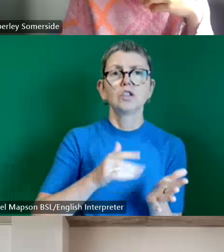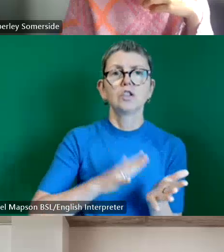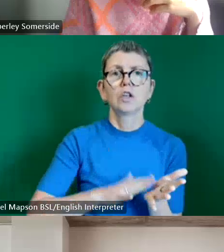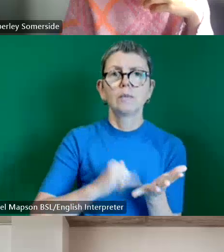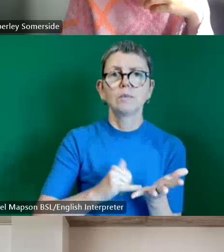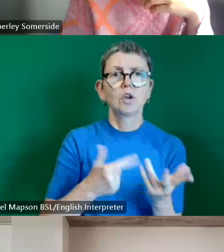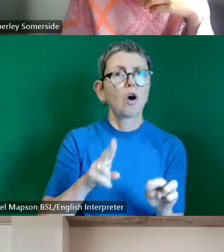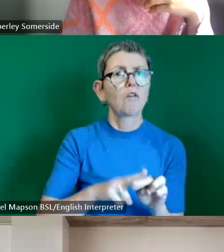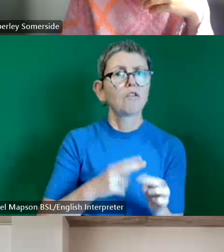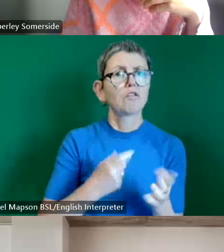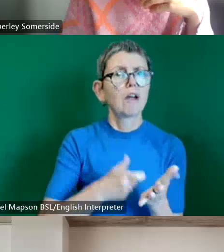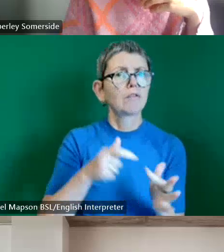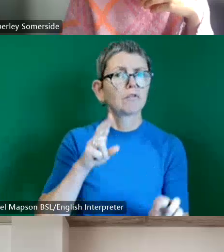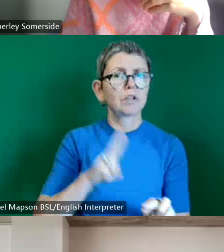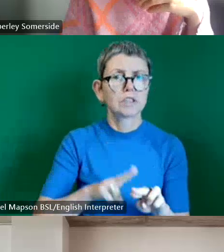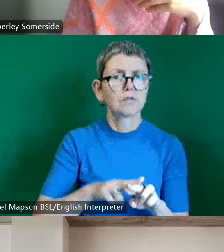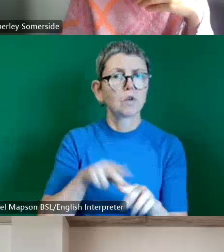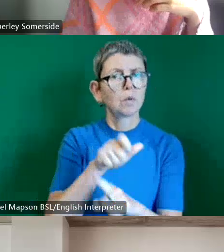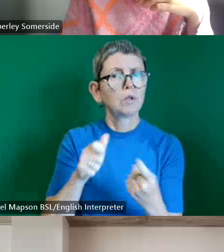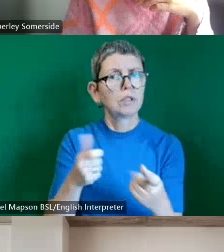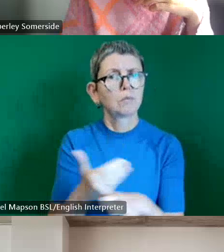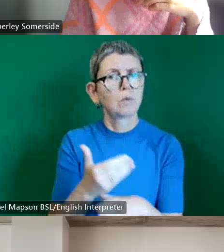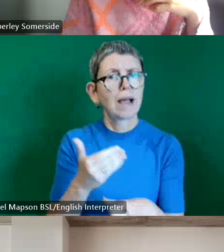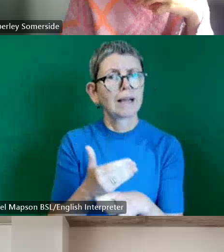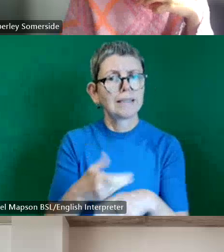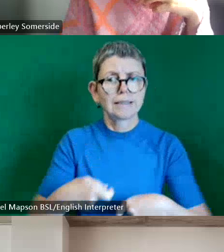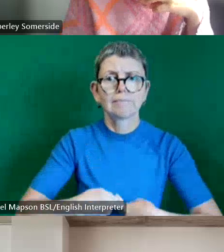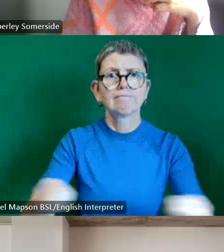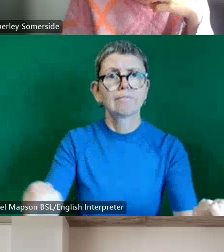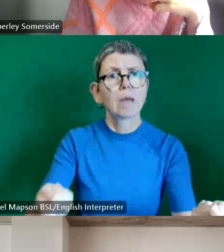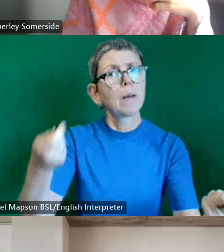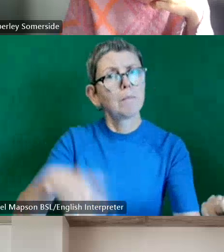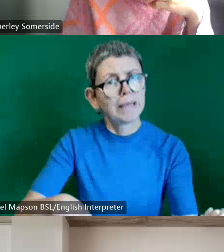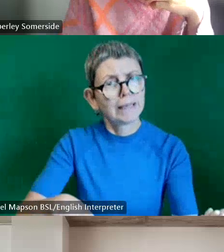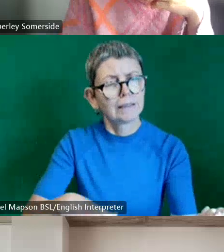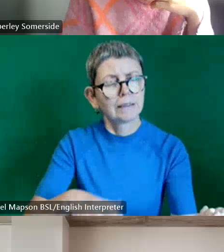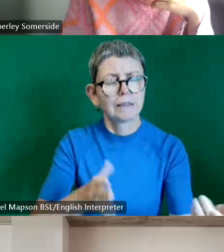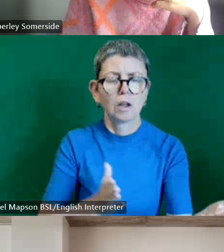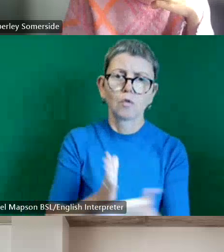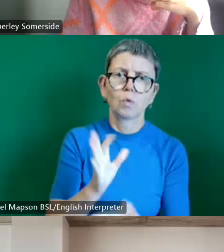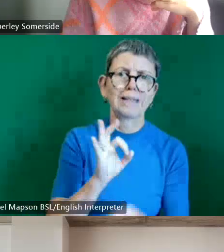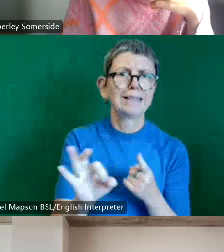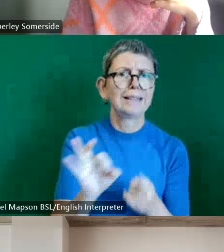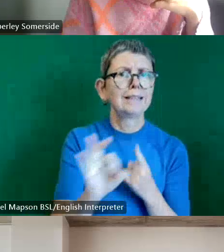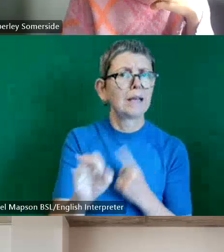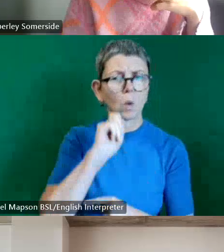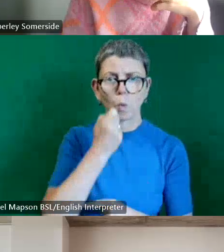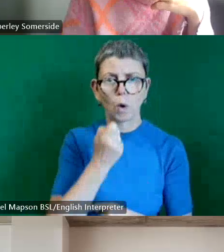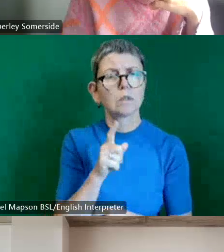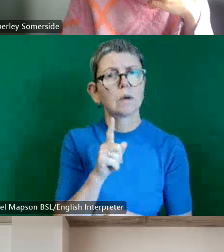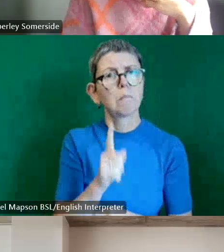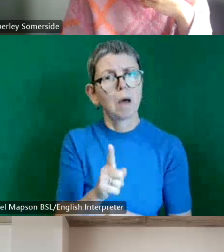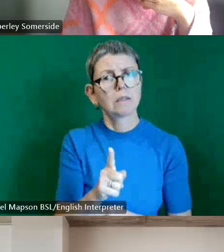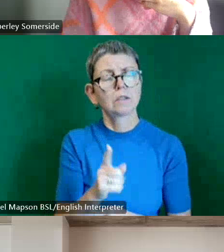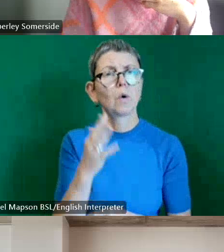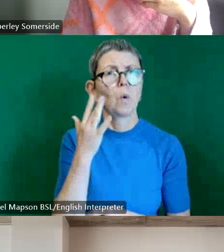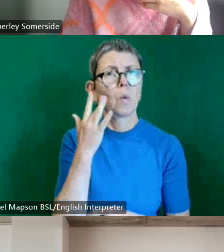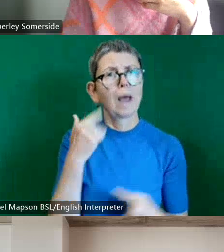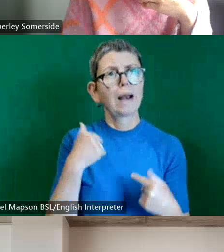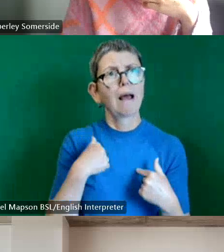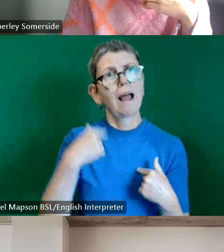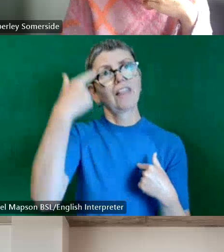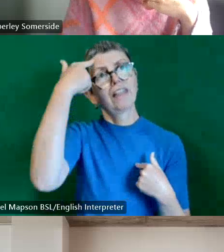so I'm not going to go through them in any detail, but suffice to say that in essence, when I think of the